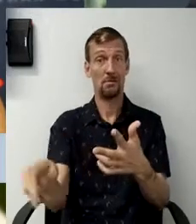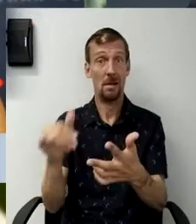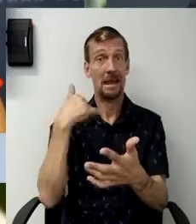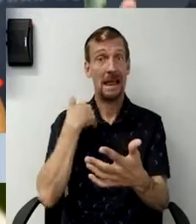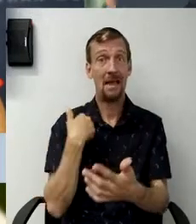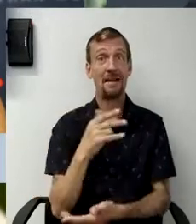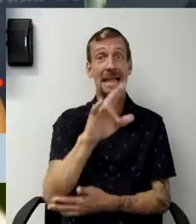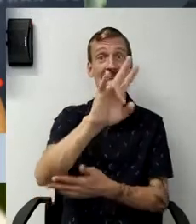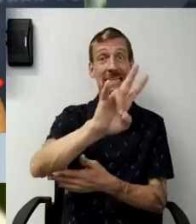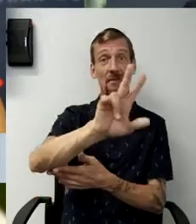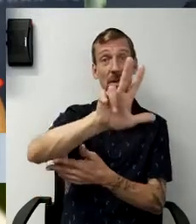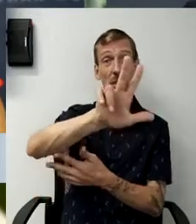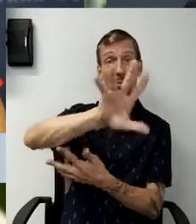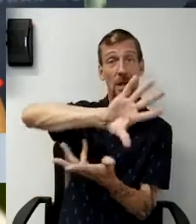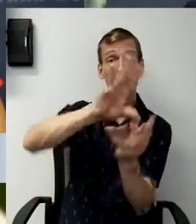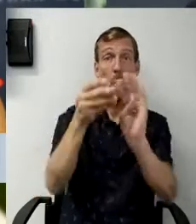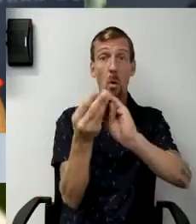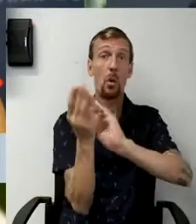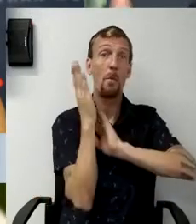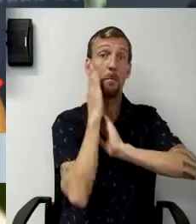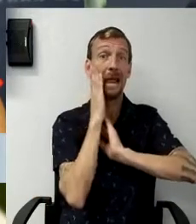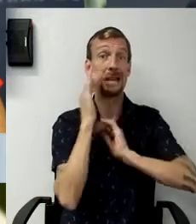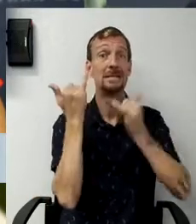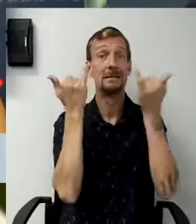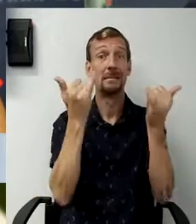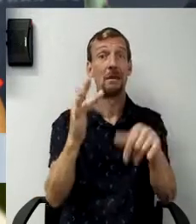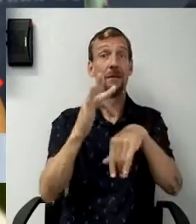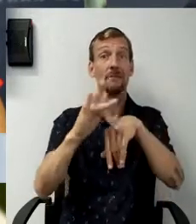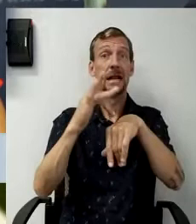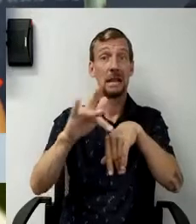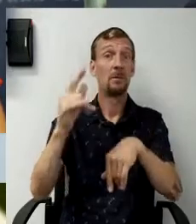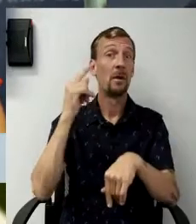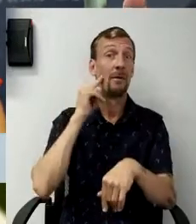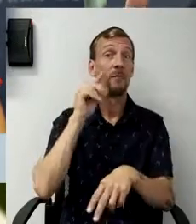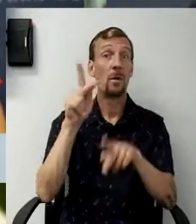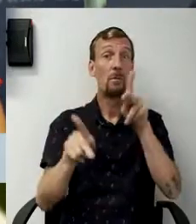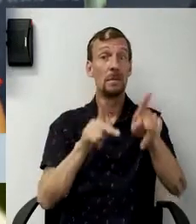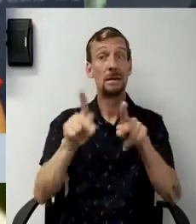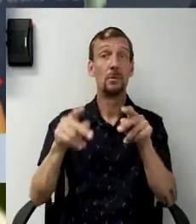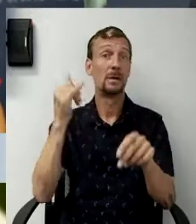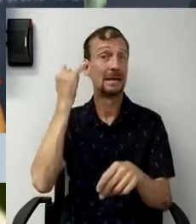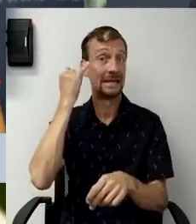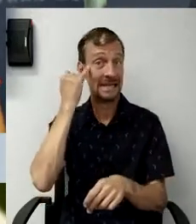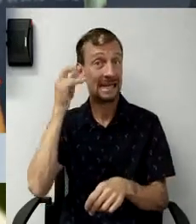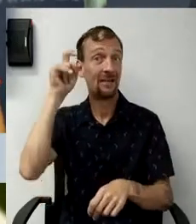have 73 physical beds that are available for occupancy